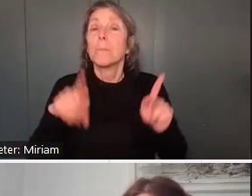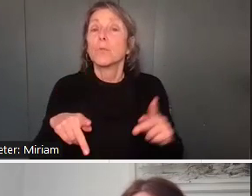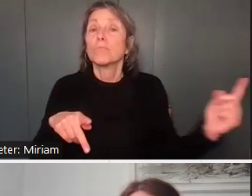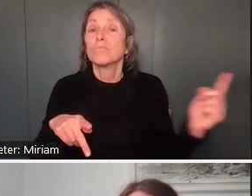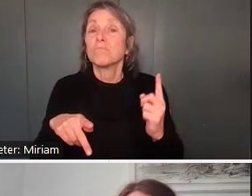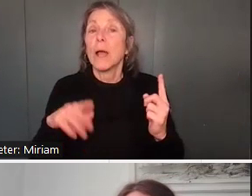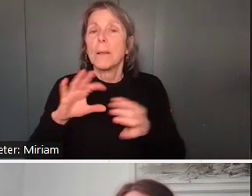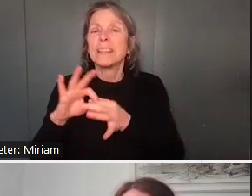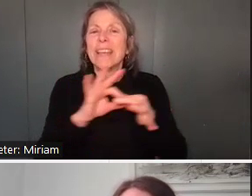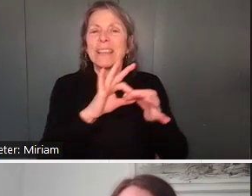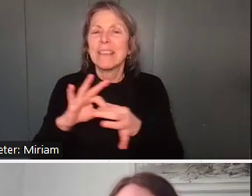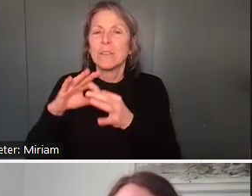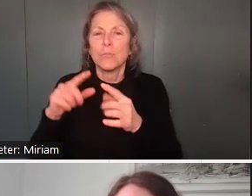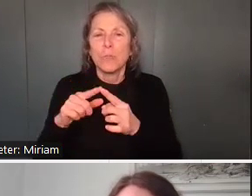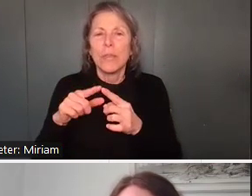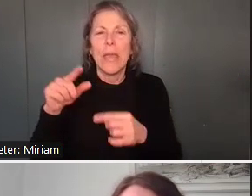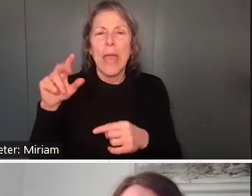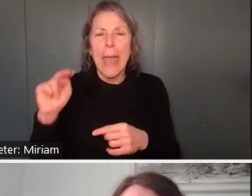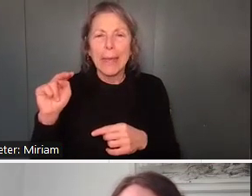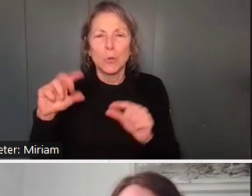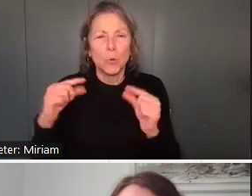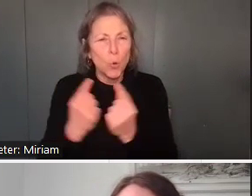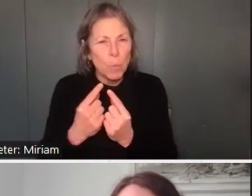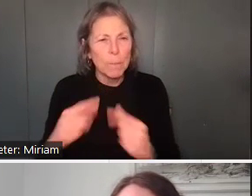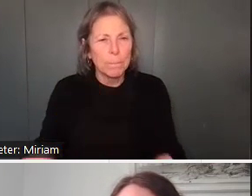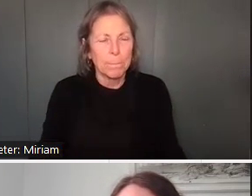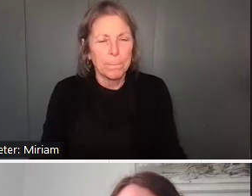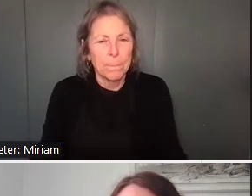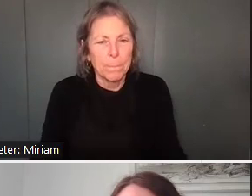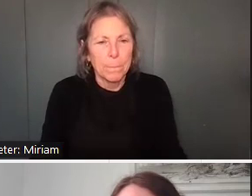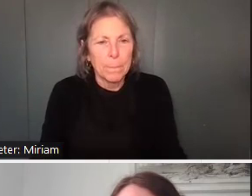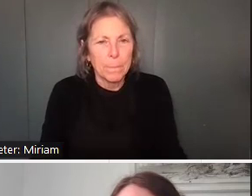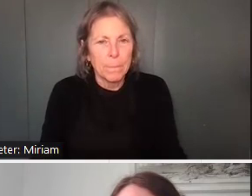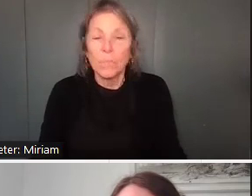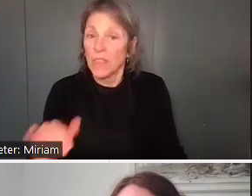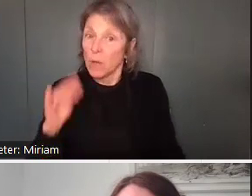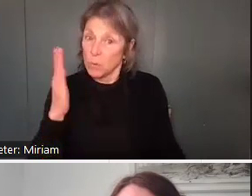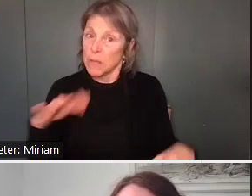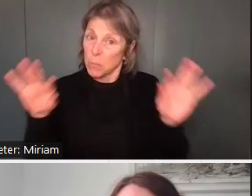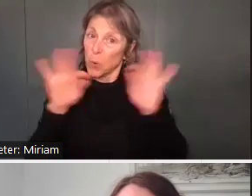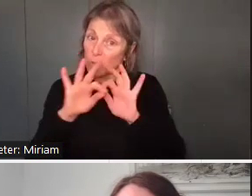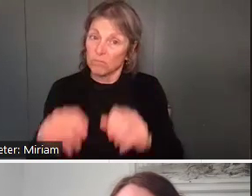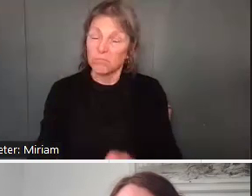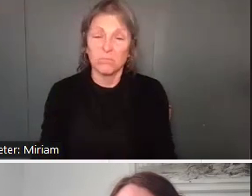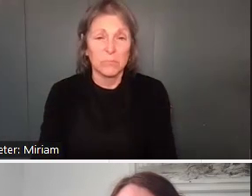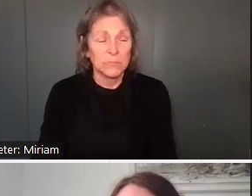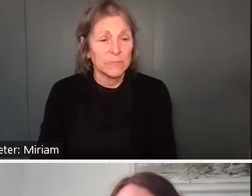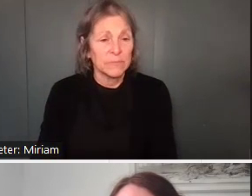a liaison to the M group. Oh, that's true. I think that would be important.